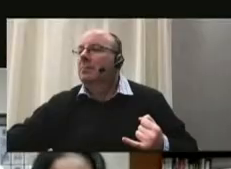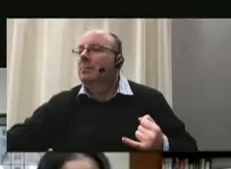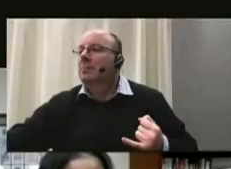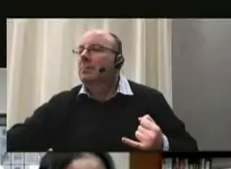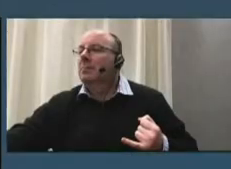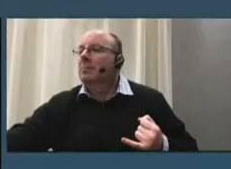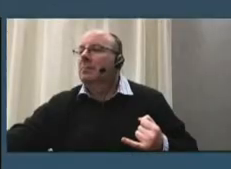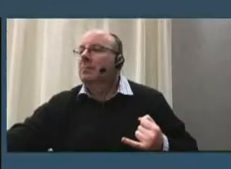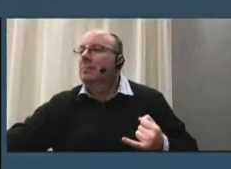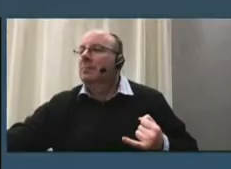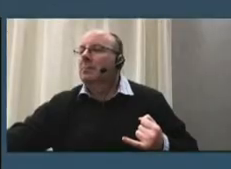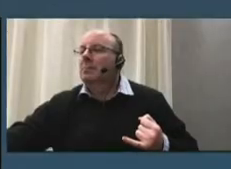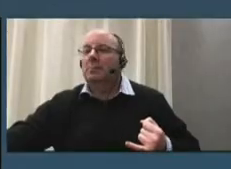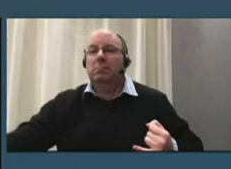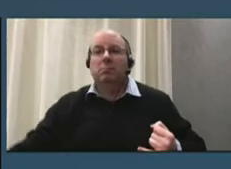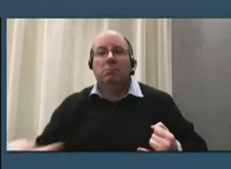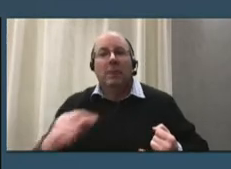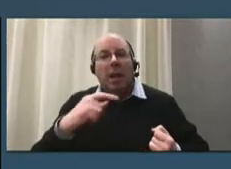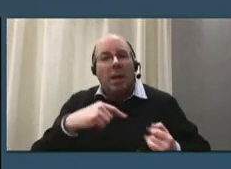shortages.